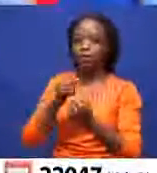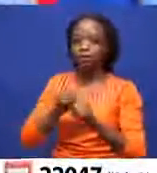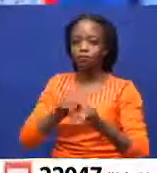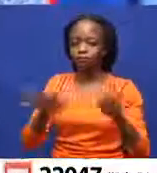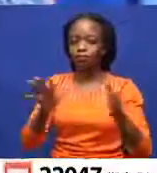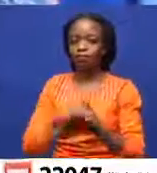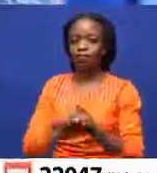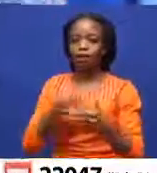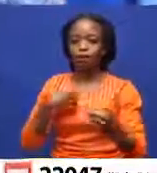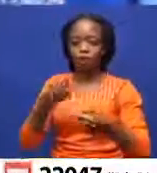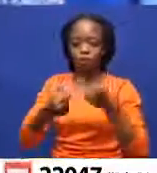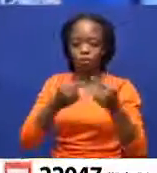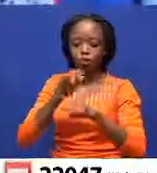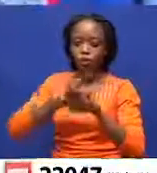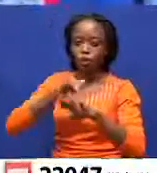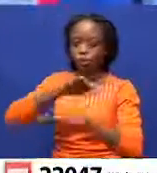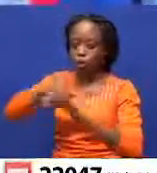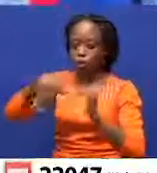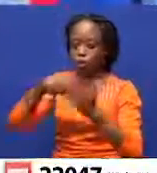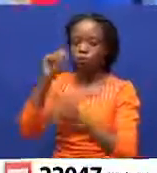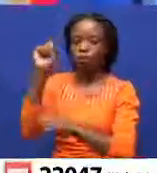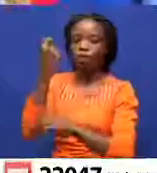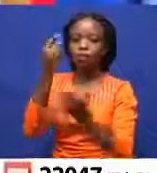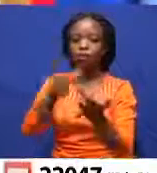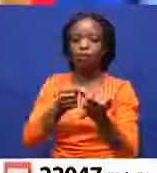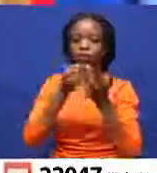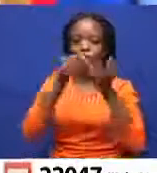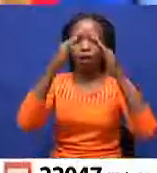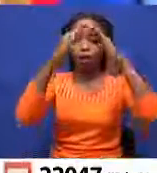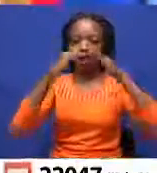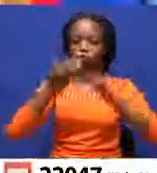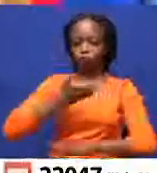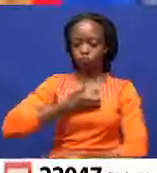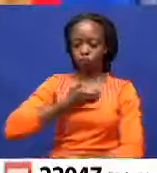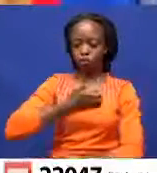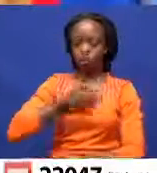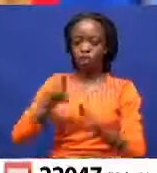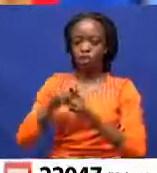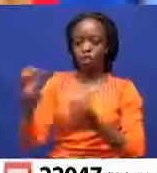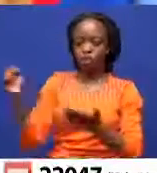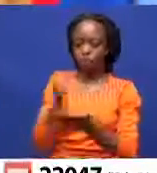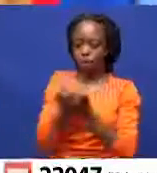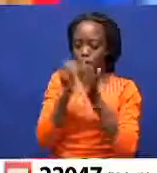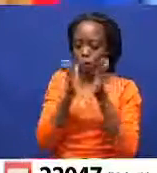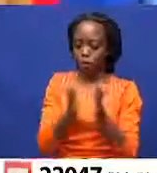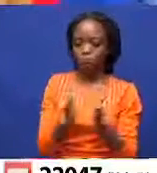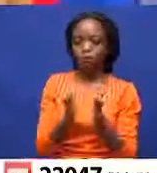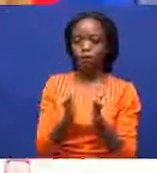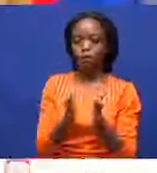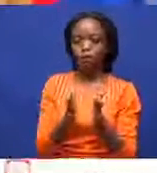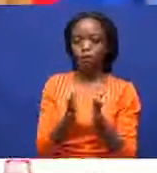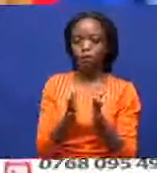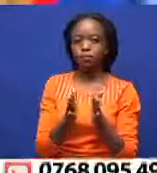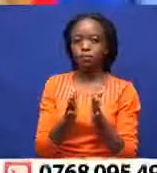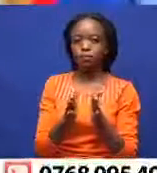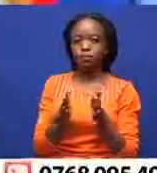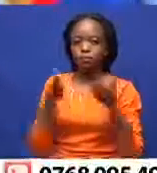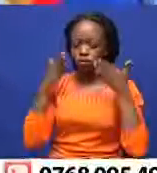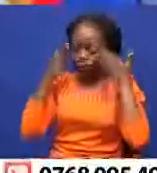upon all Kenyans, particularly landlords and employers, to put